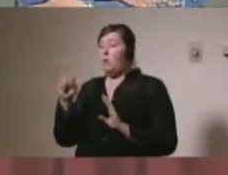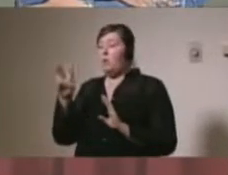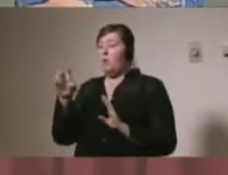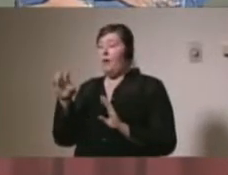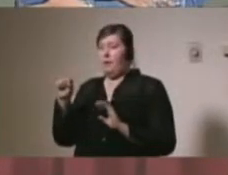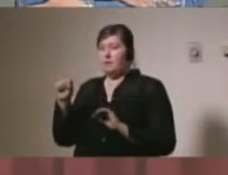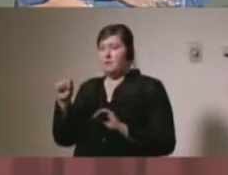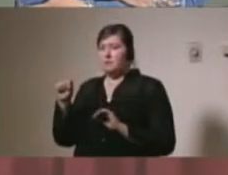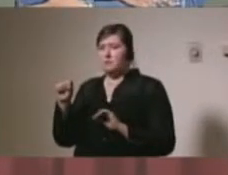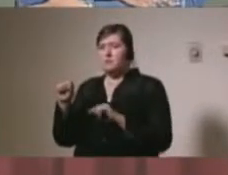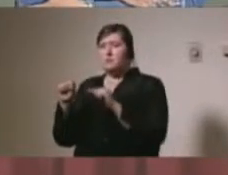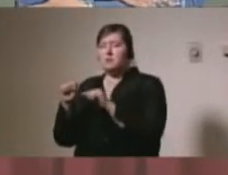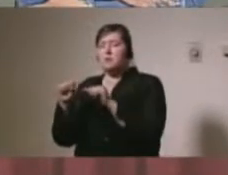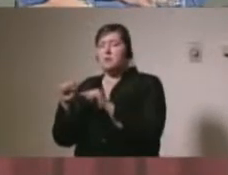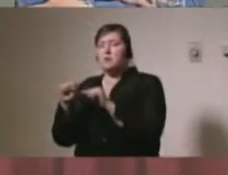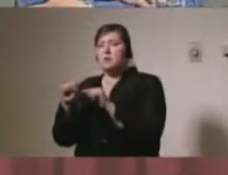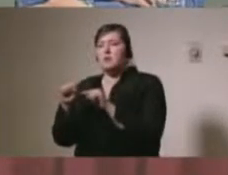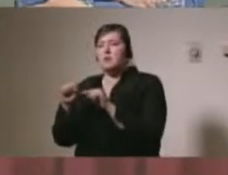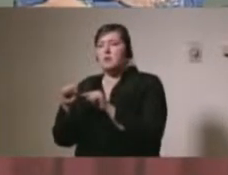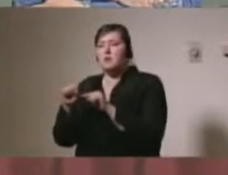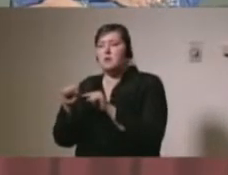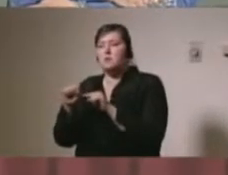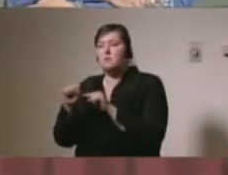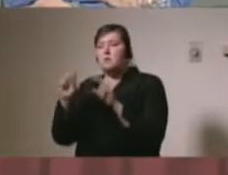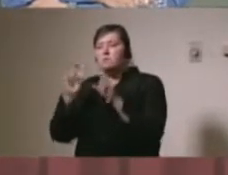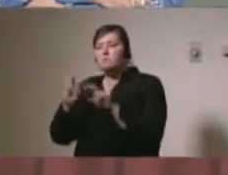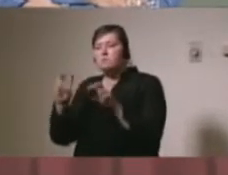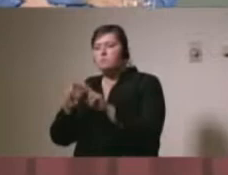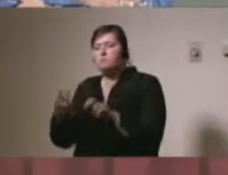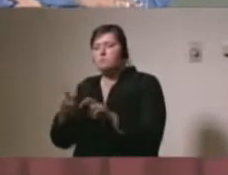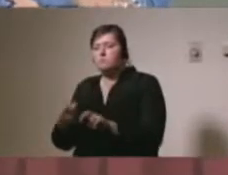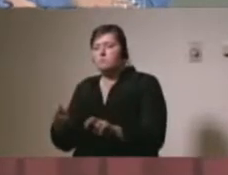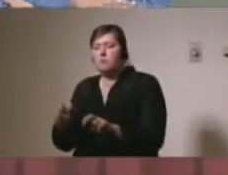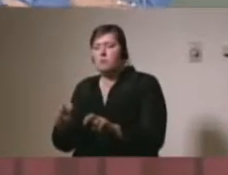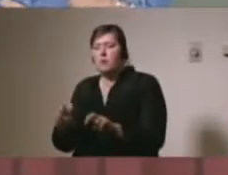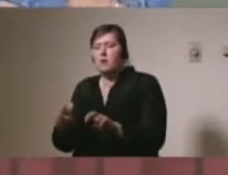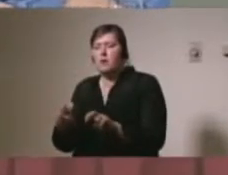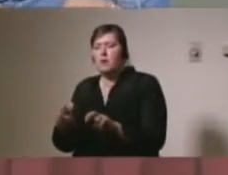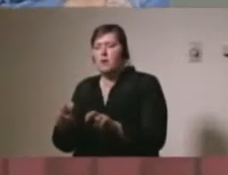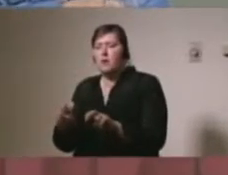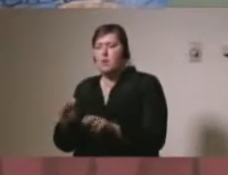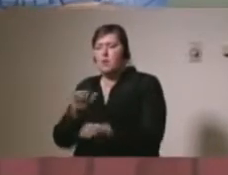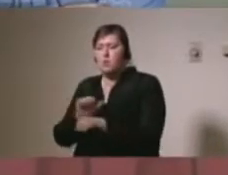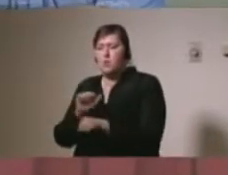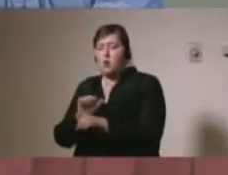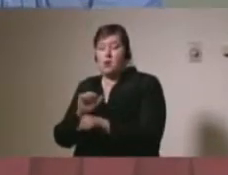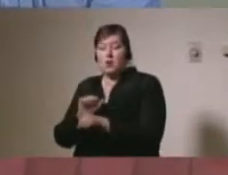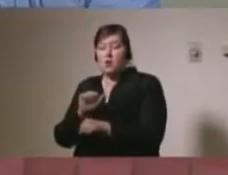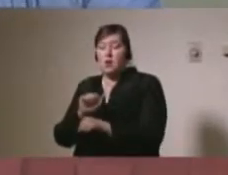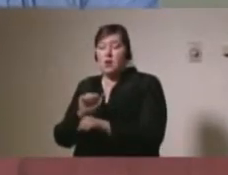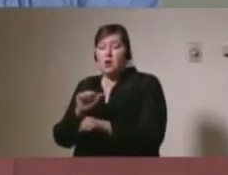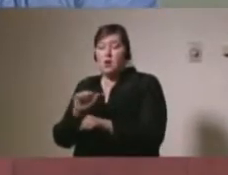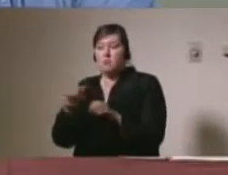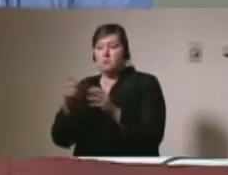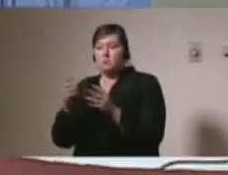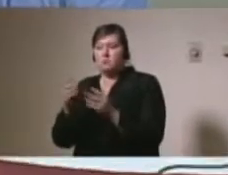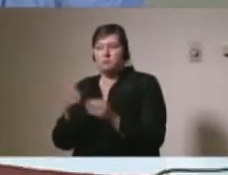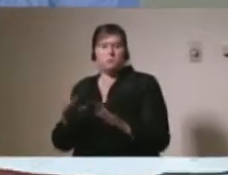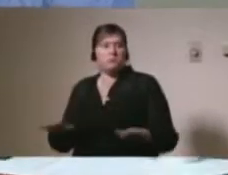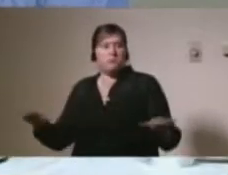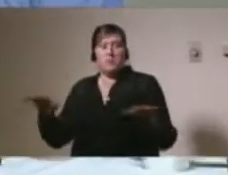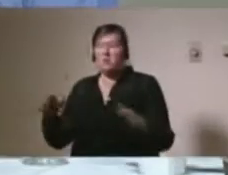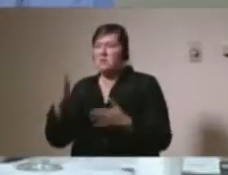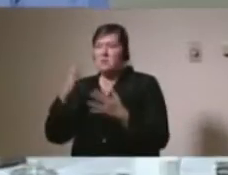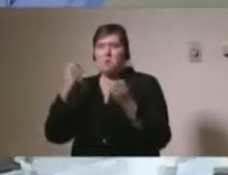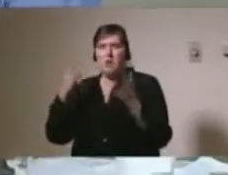role labor has in facilitating some of this good work on the ground. For example, there's lots of good organizations throughout this country that are